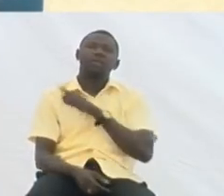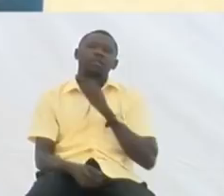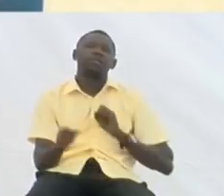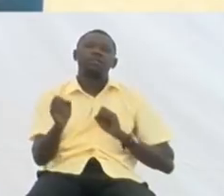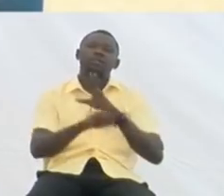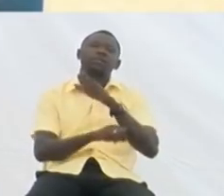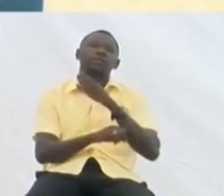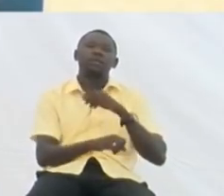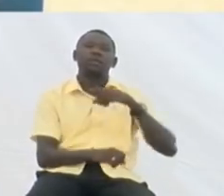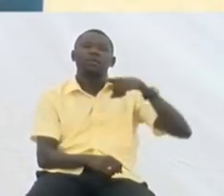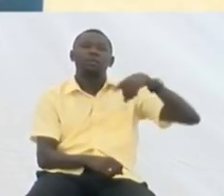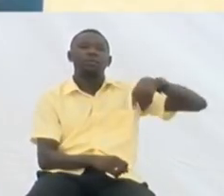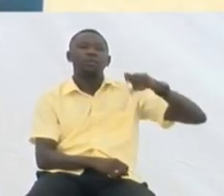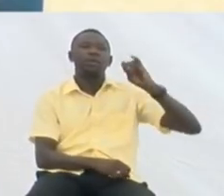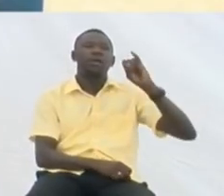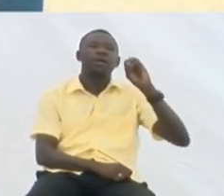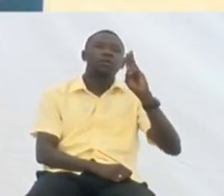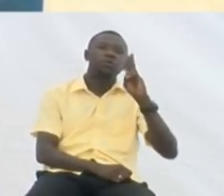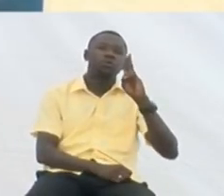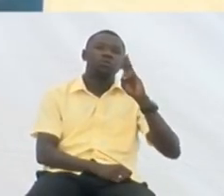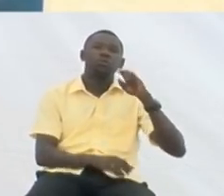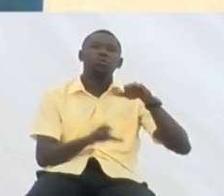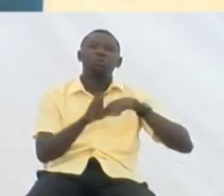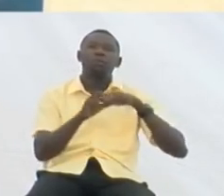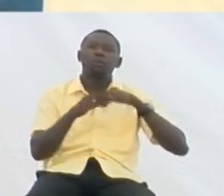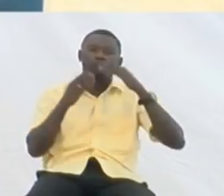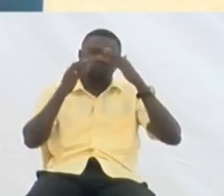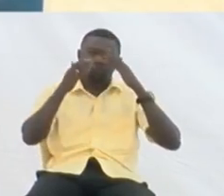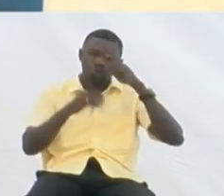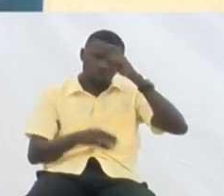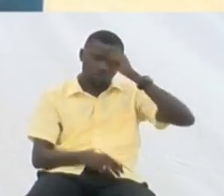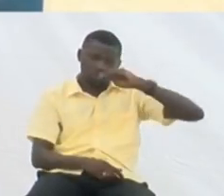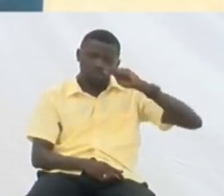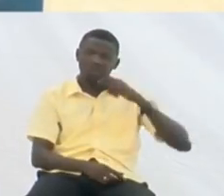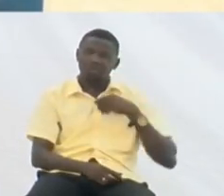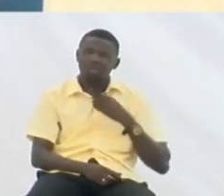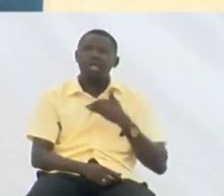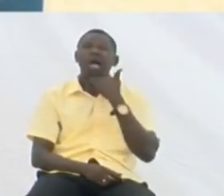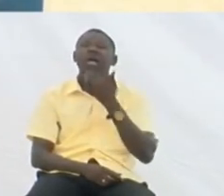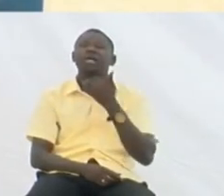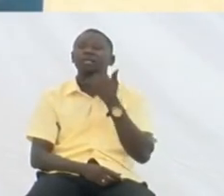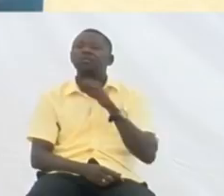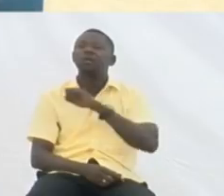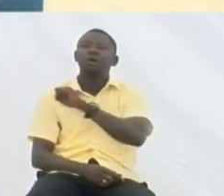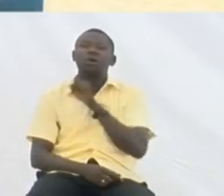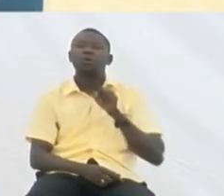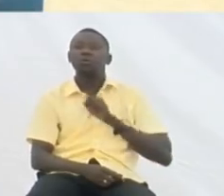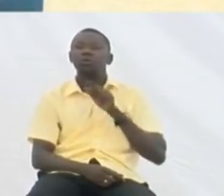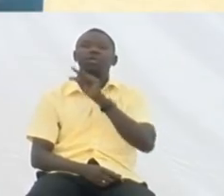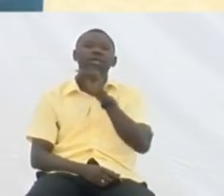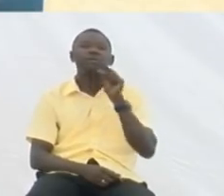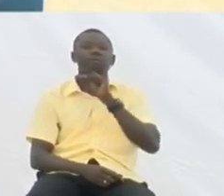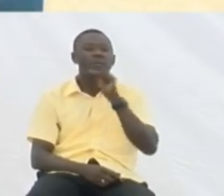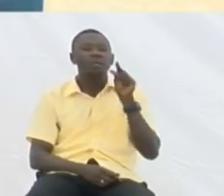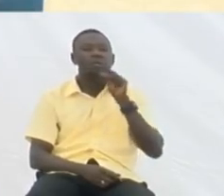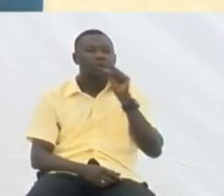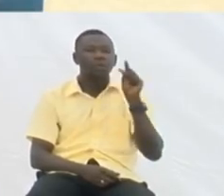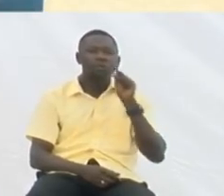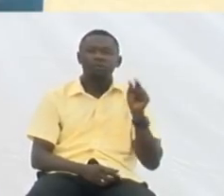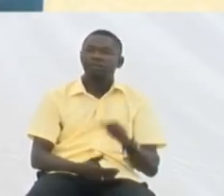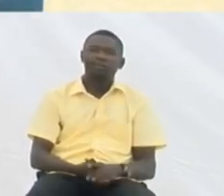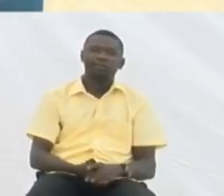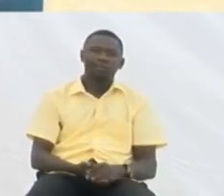they brought paramilitaries here for us. They asked our names.